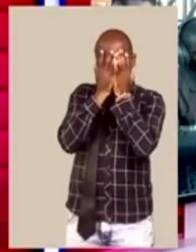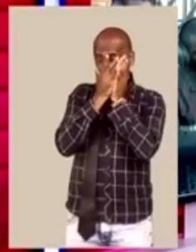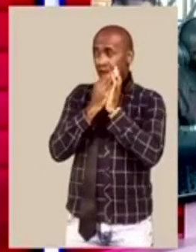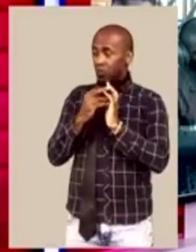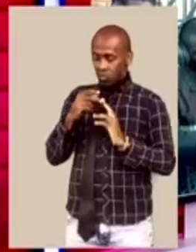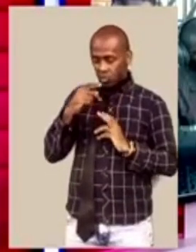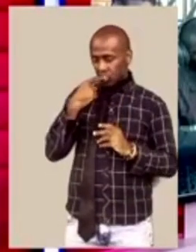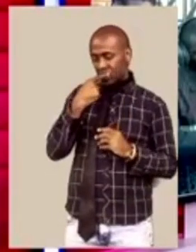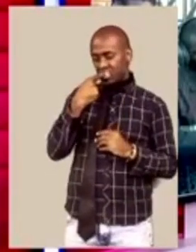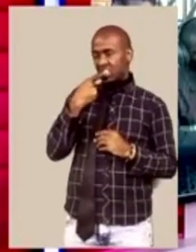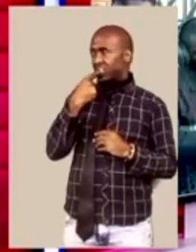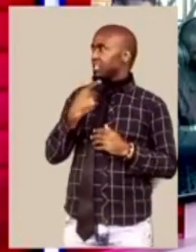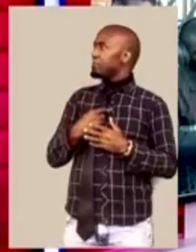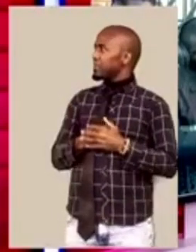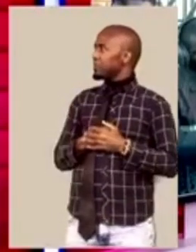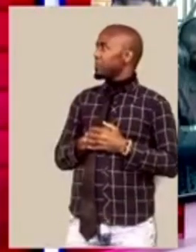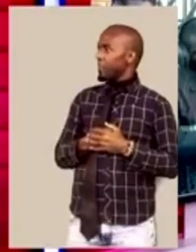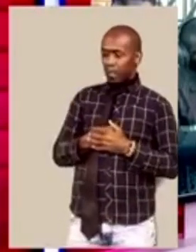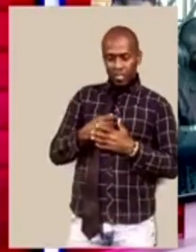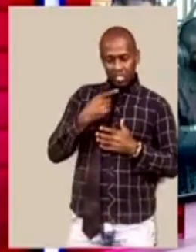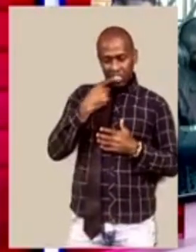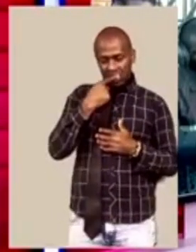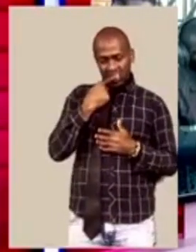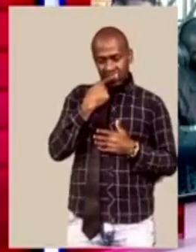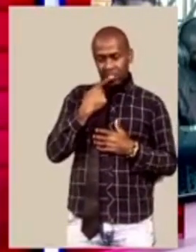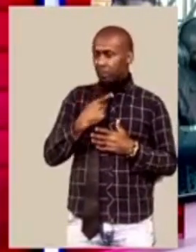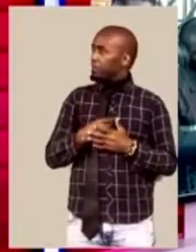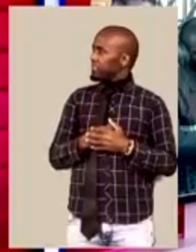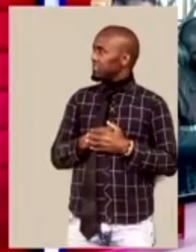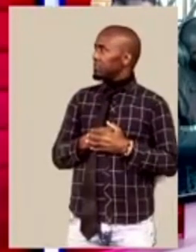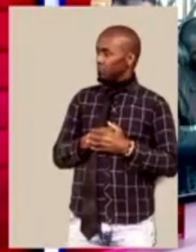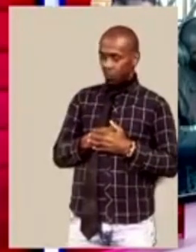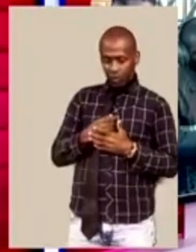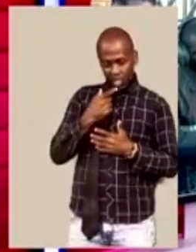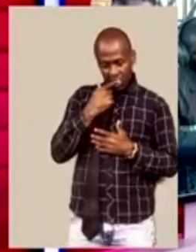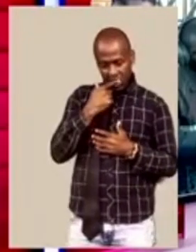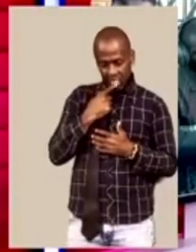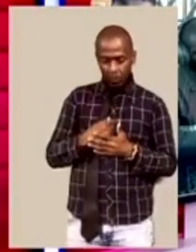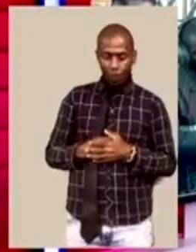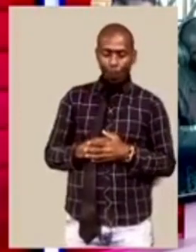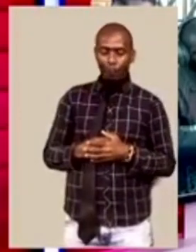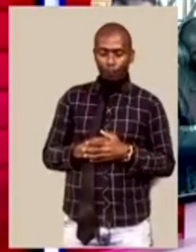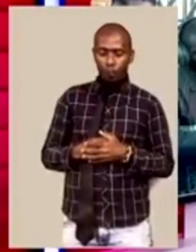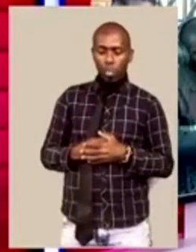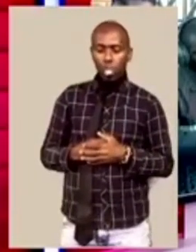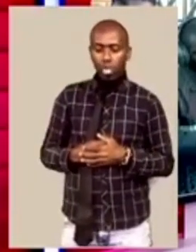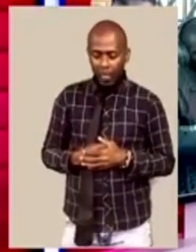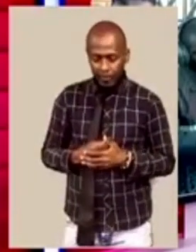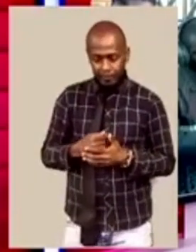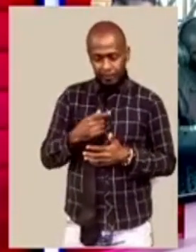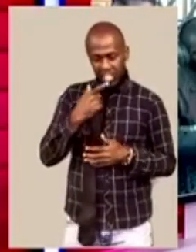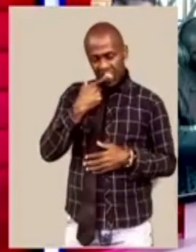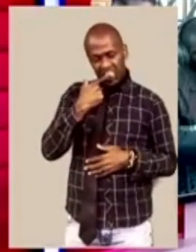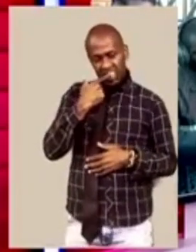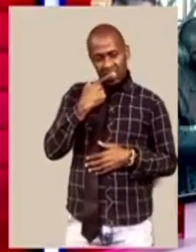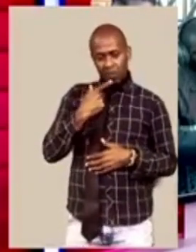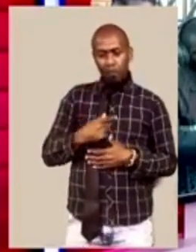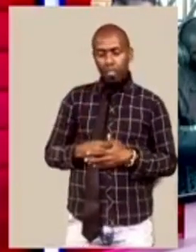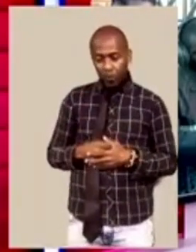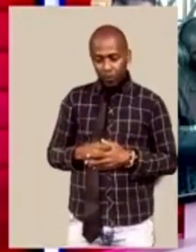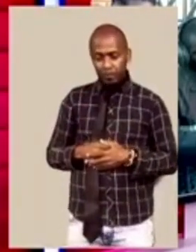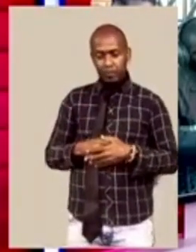which will never happen. It will never happen. Up until the lockdown, they pay.